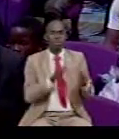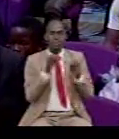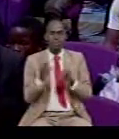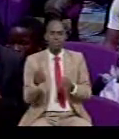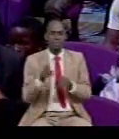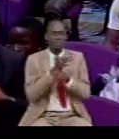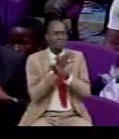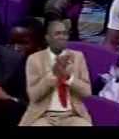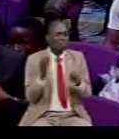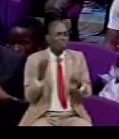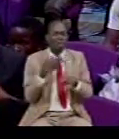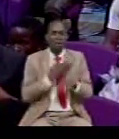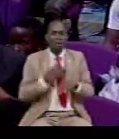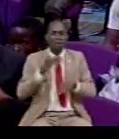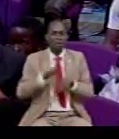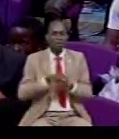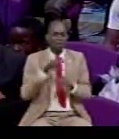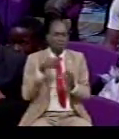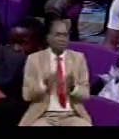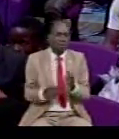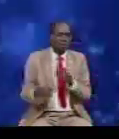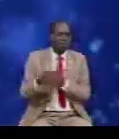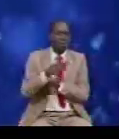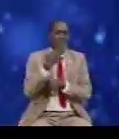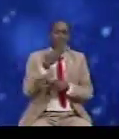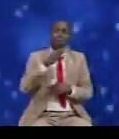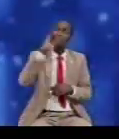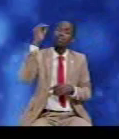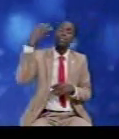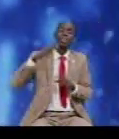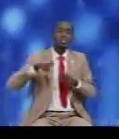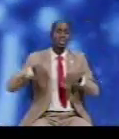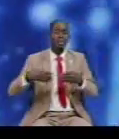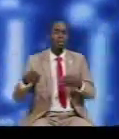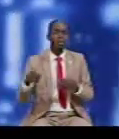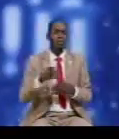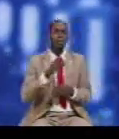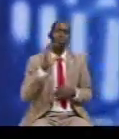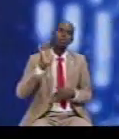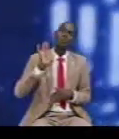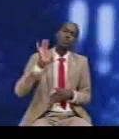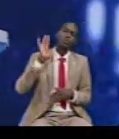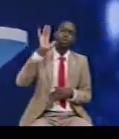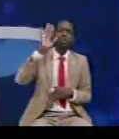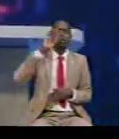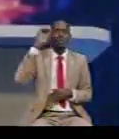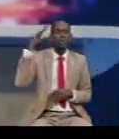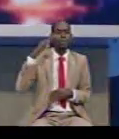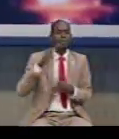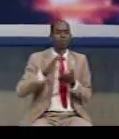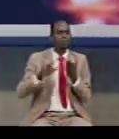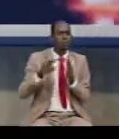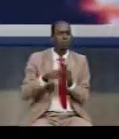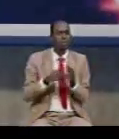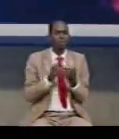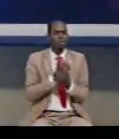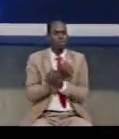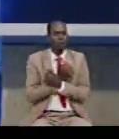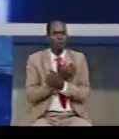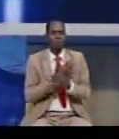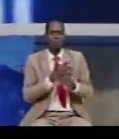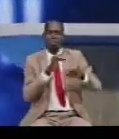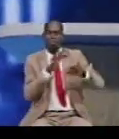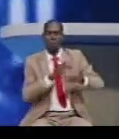on this day of grace, grant them your grace, your forgiveness, your love, and your mercy. Write